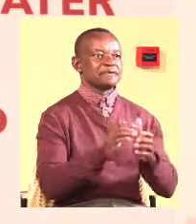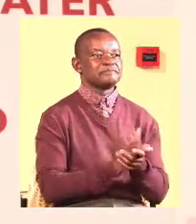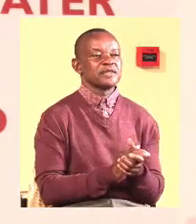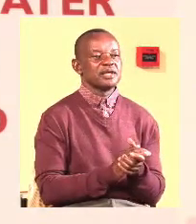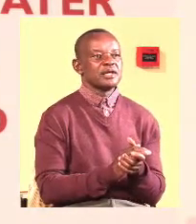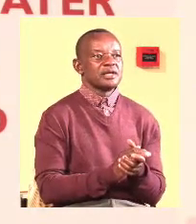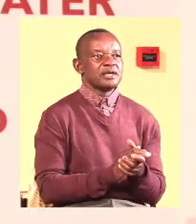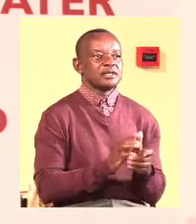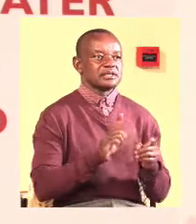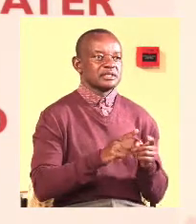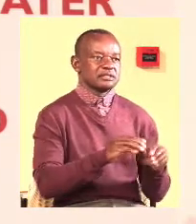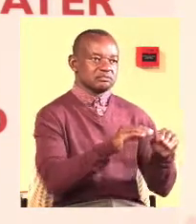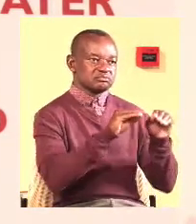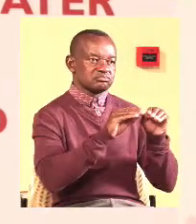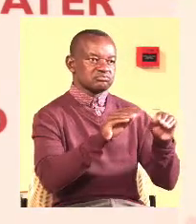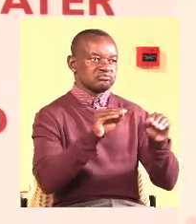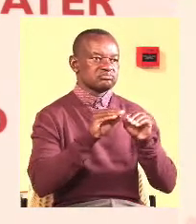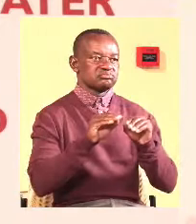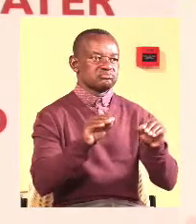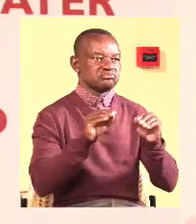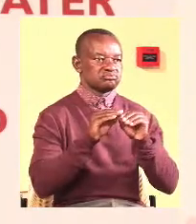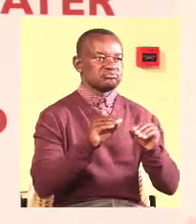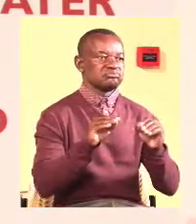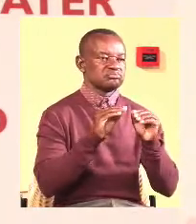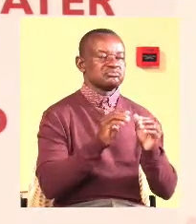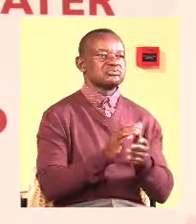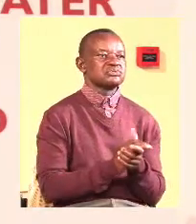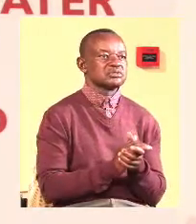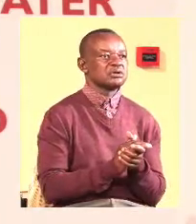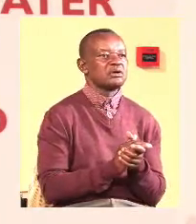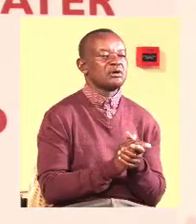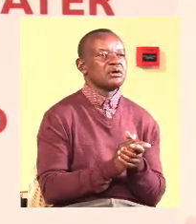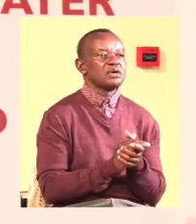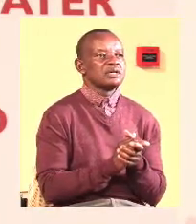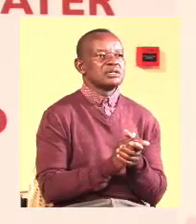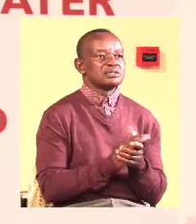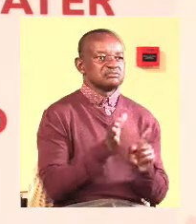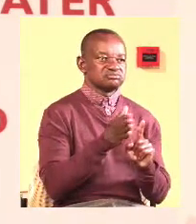creating awareness should not stop. It's ongoing. It's not